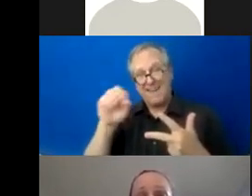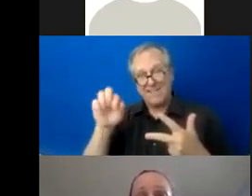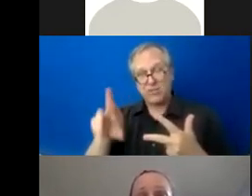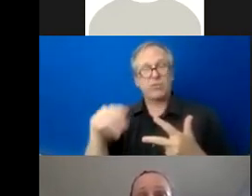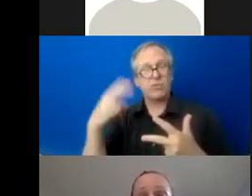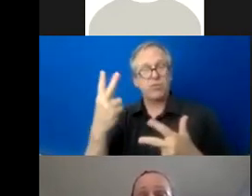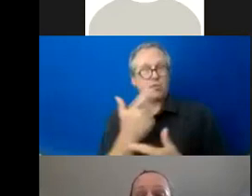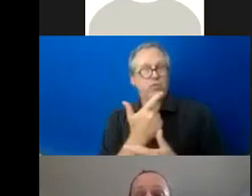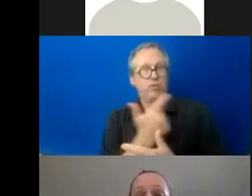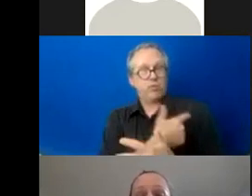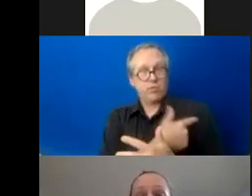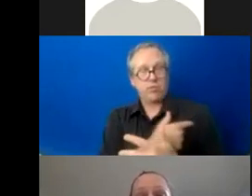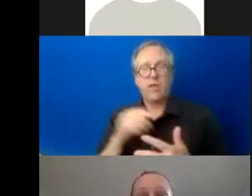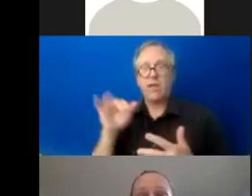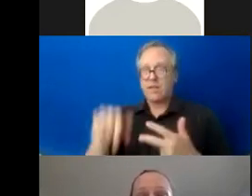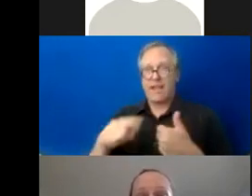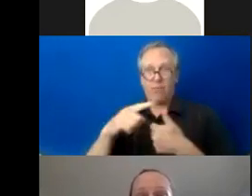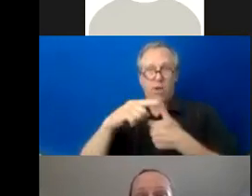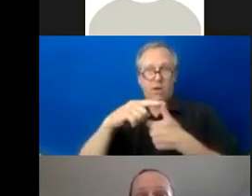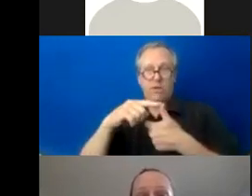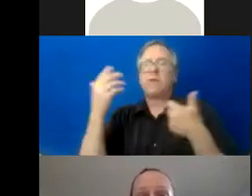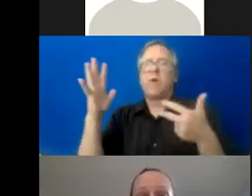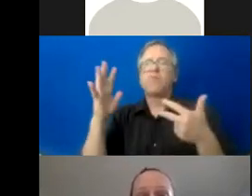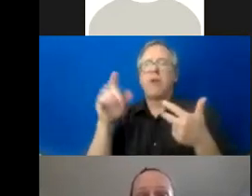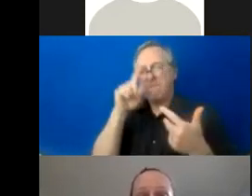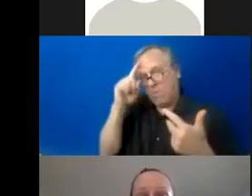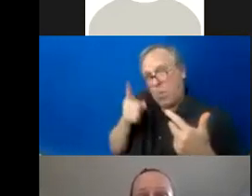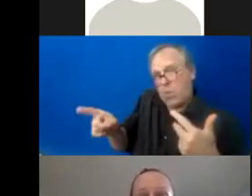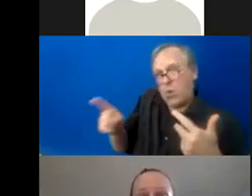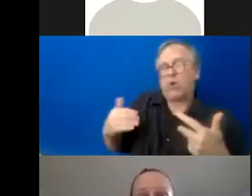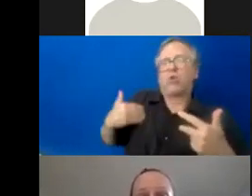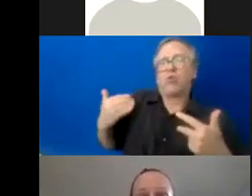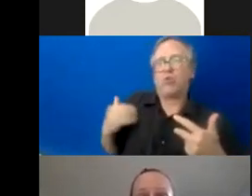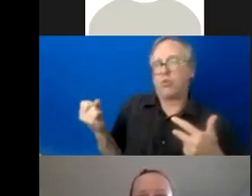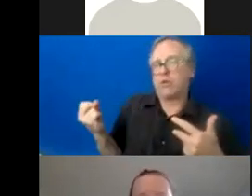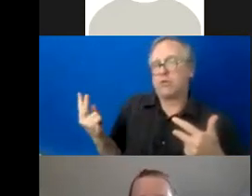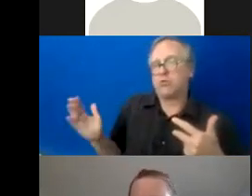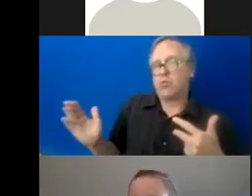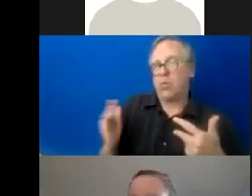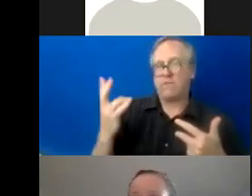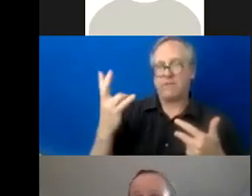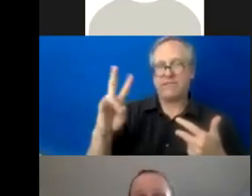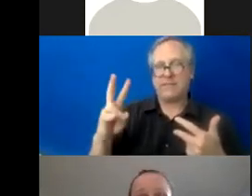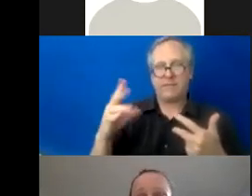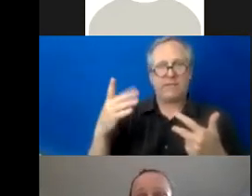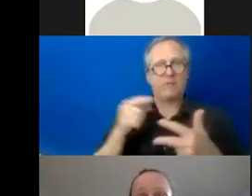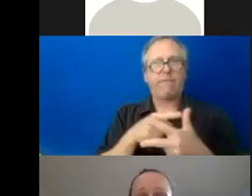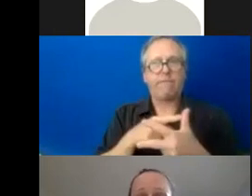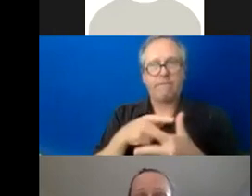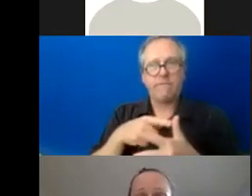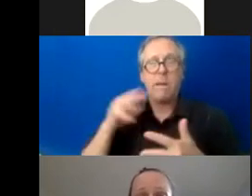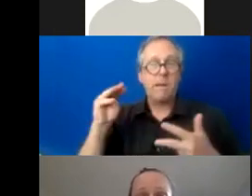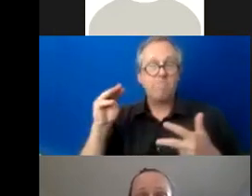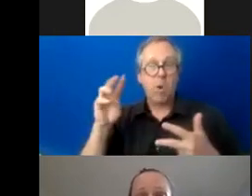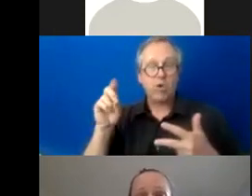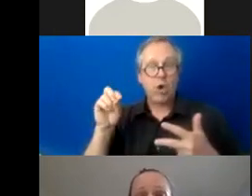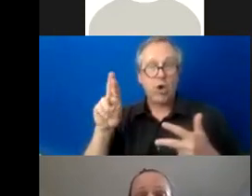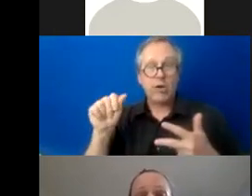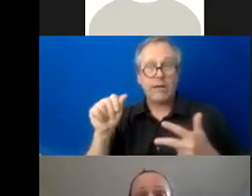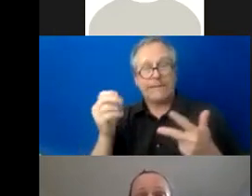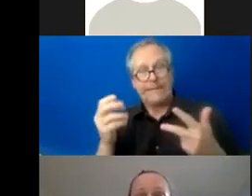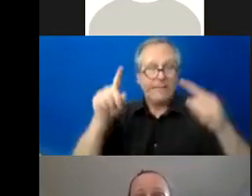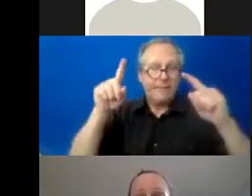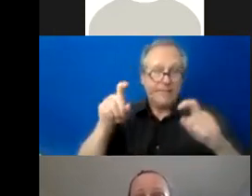Pfizer vaccine is the only one currently authorized for youth in ages 12 to 17. Moderna is still finishing up their